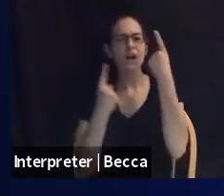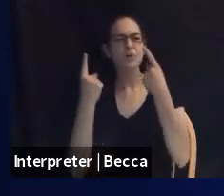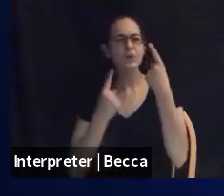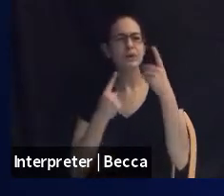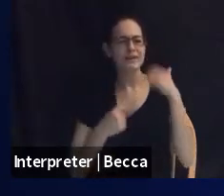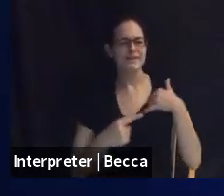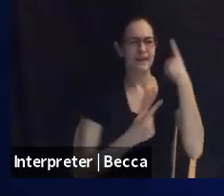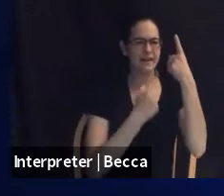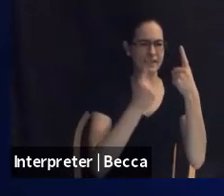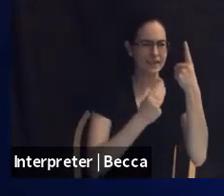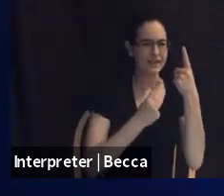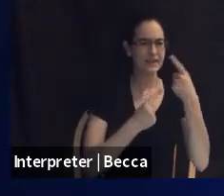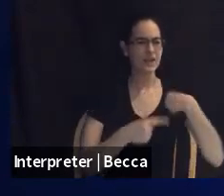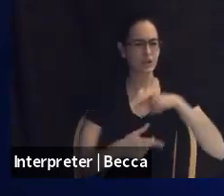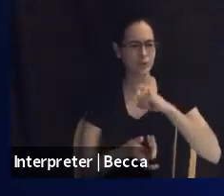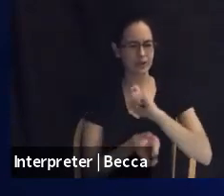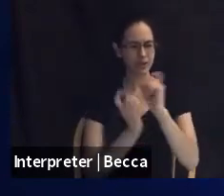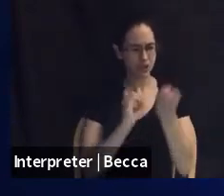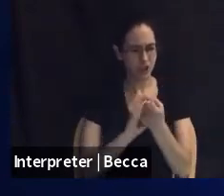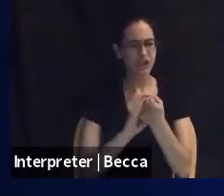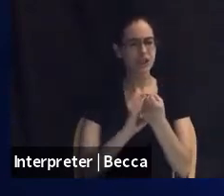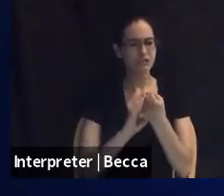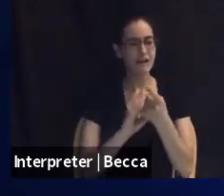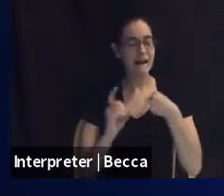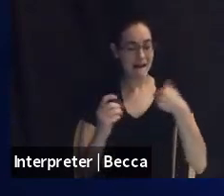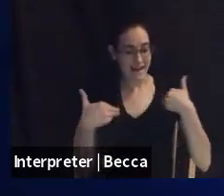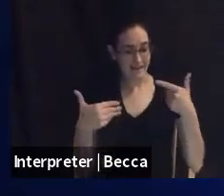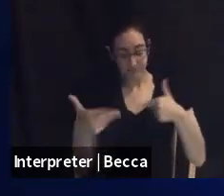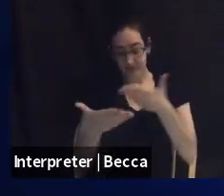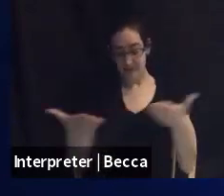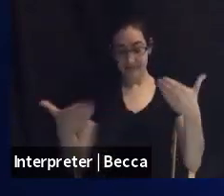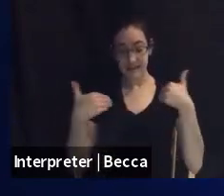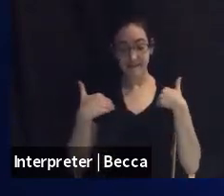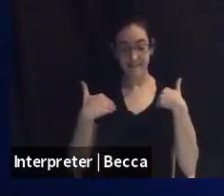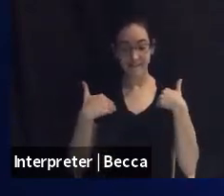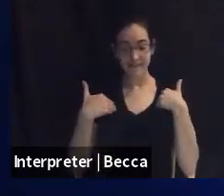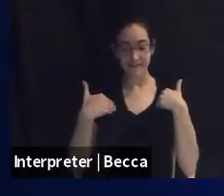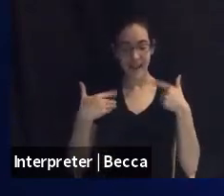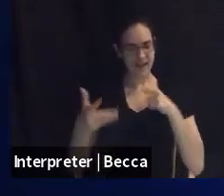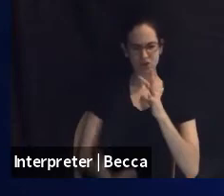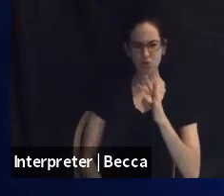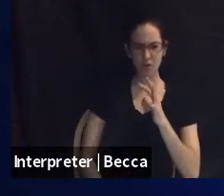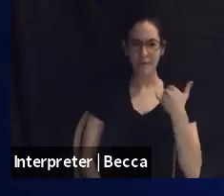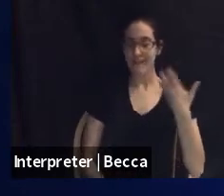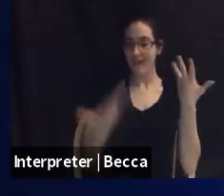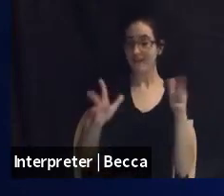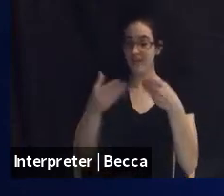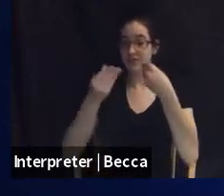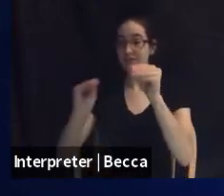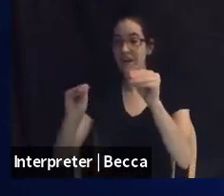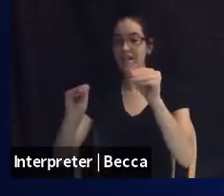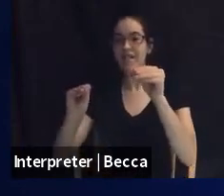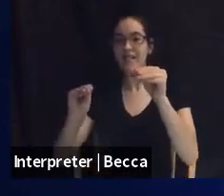to say, man, I have this stuff and it's cool, but if I sold it or if I did this, I could help